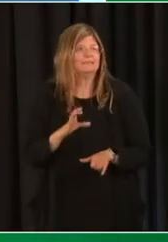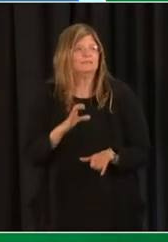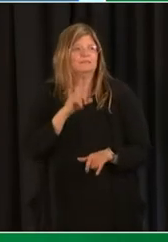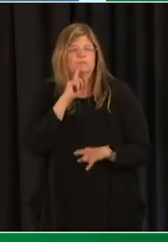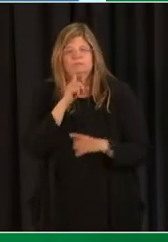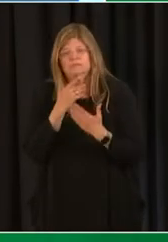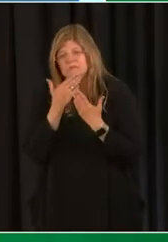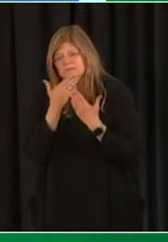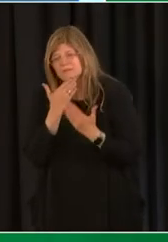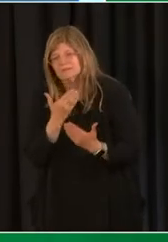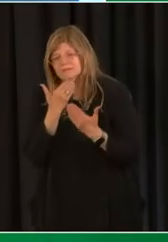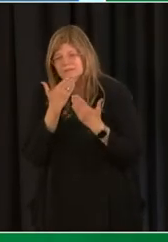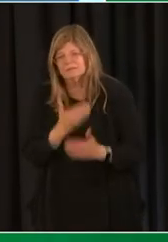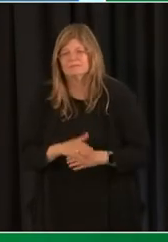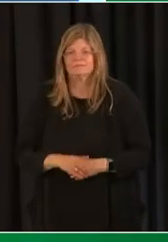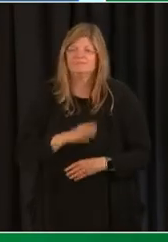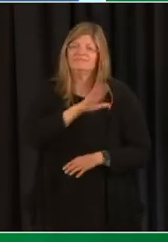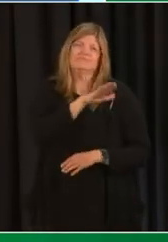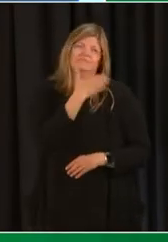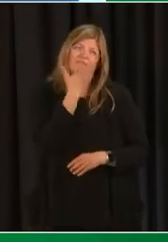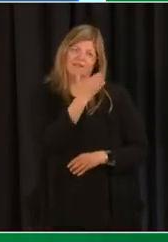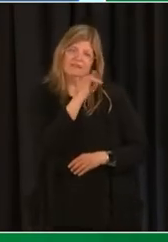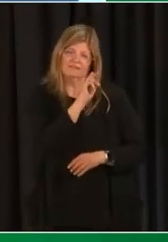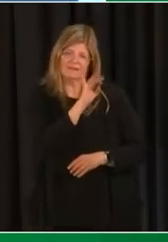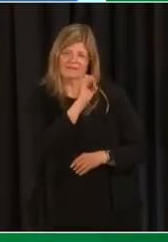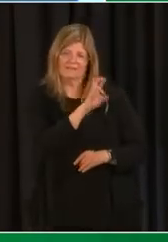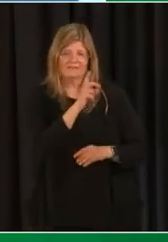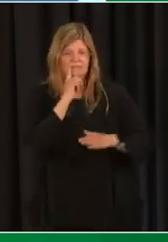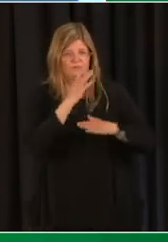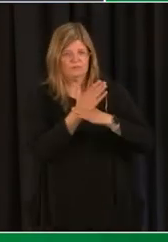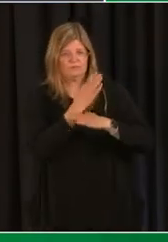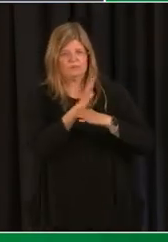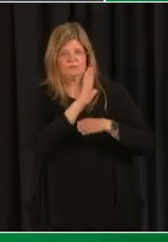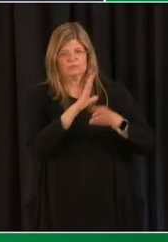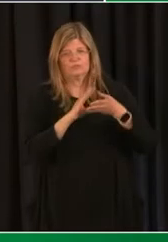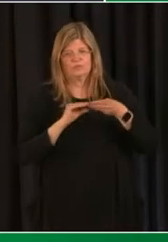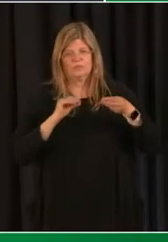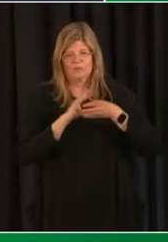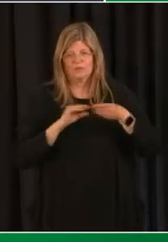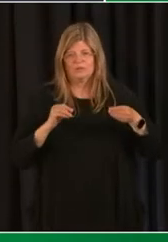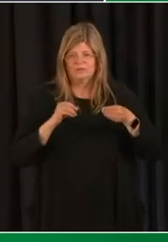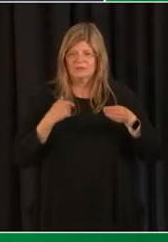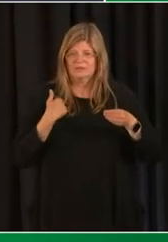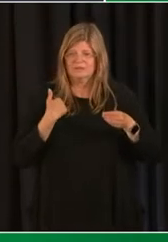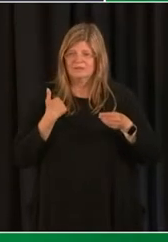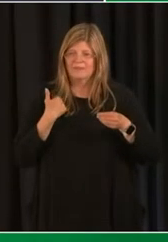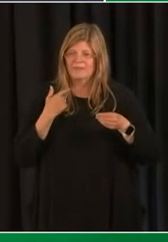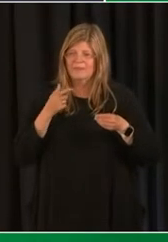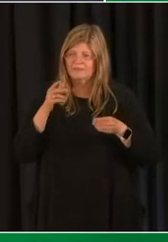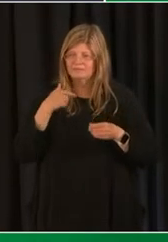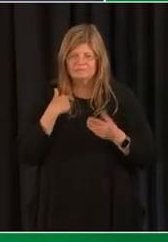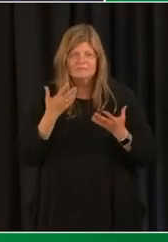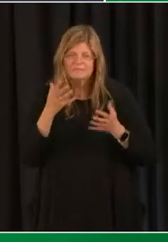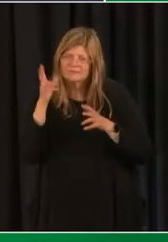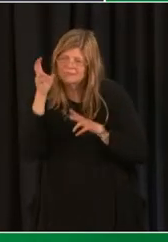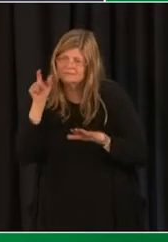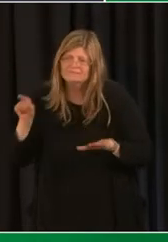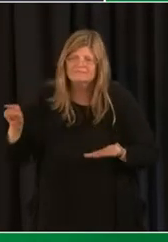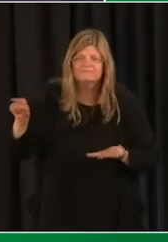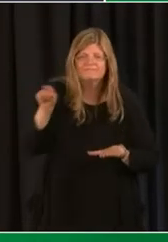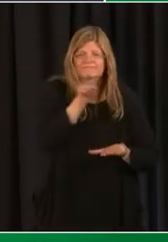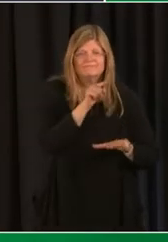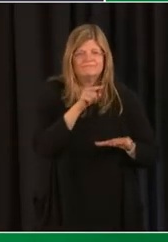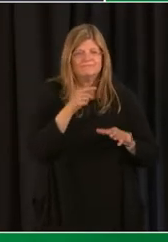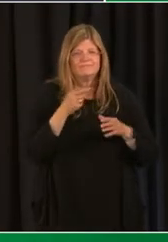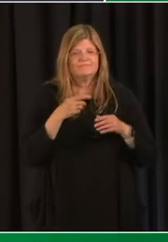Well, thank you, Jennifer. Thanks for sharing your story. We want to make sure that we hear other stories like yours. We have a lot of